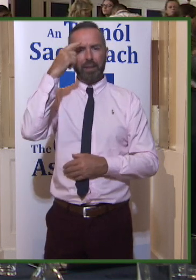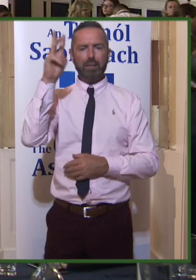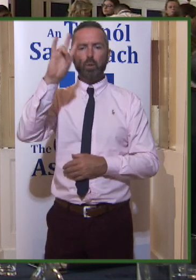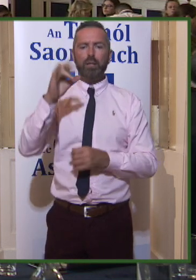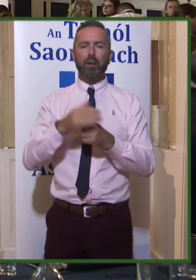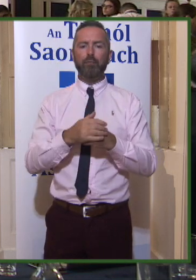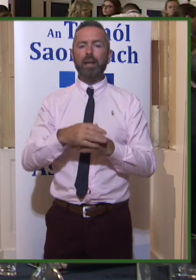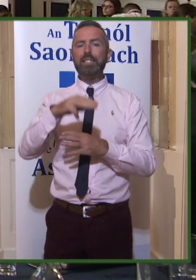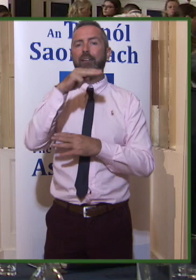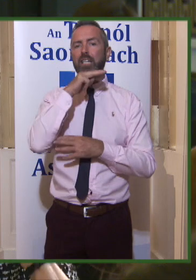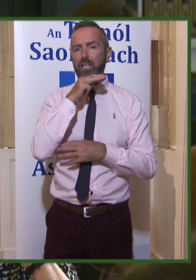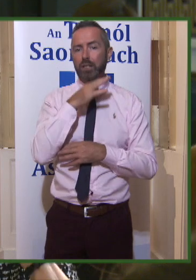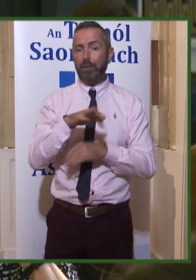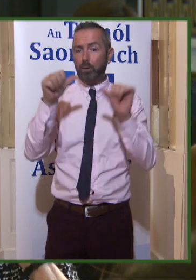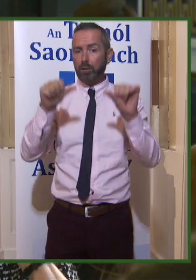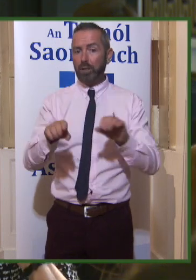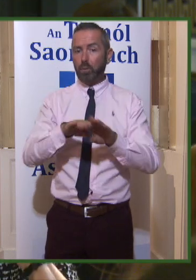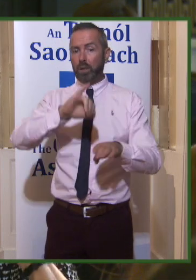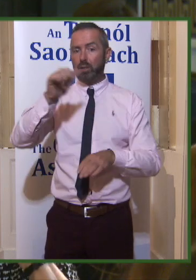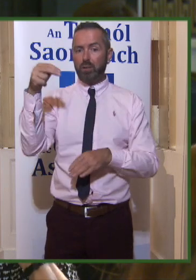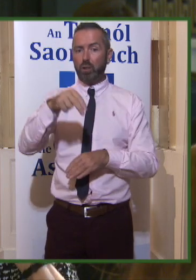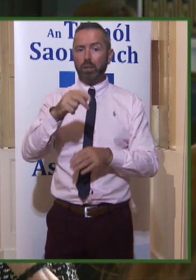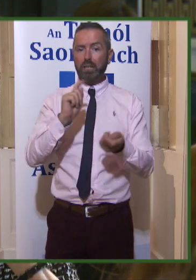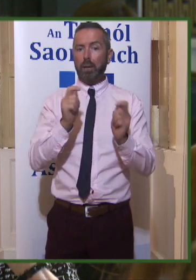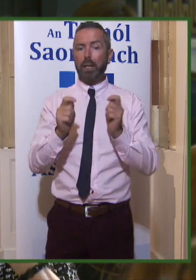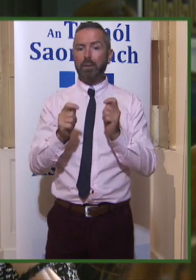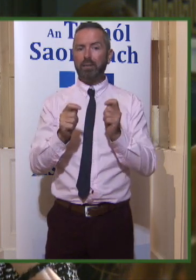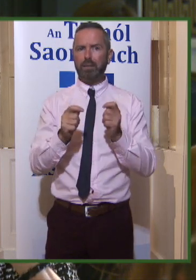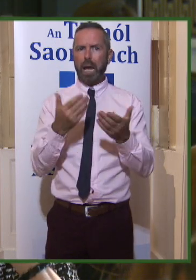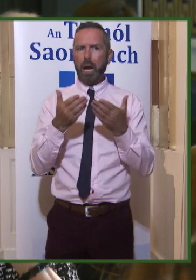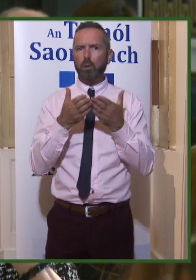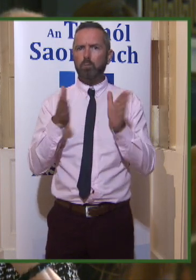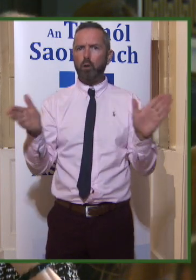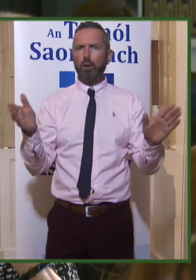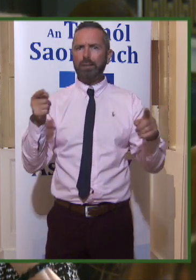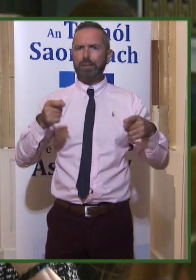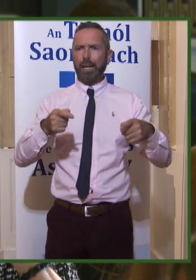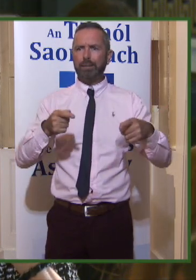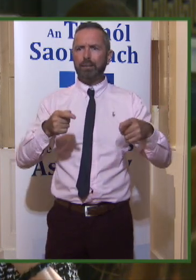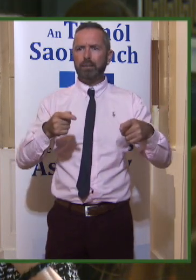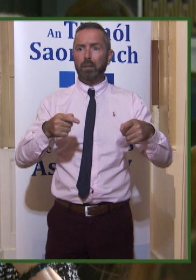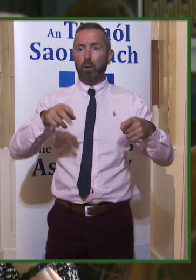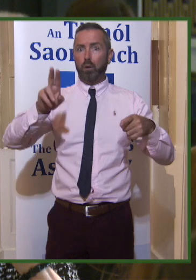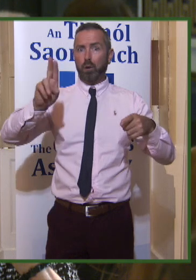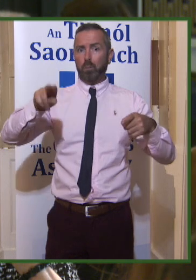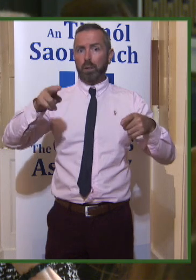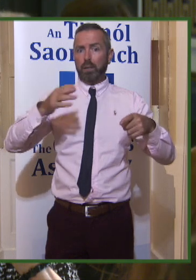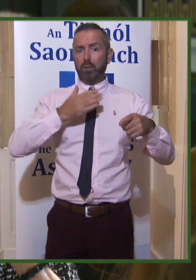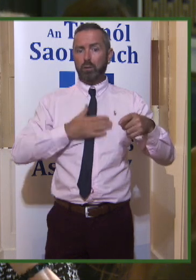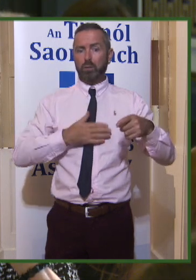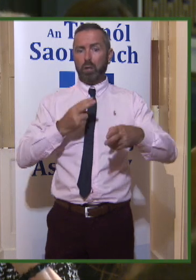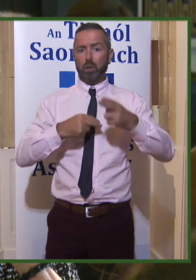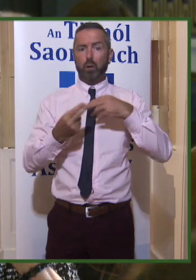we agree with John's amendment, how broad is that? That you just potentially gum up the system